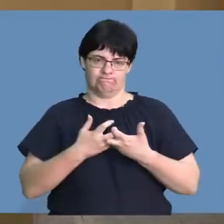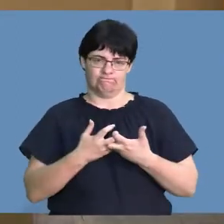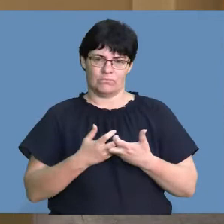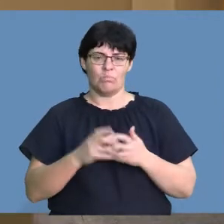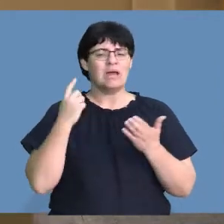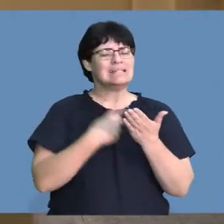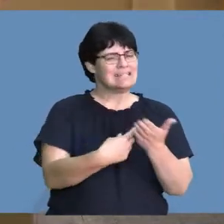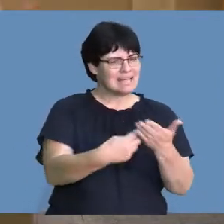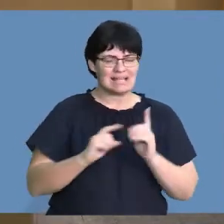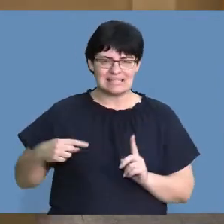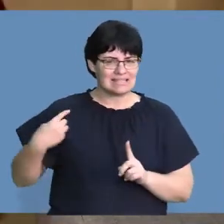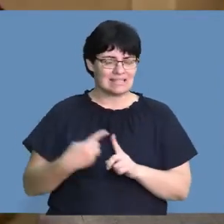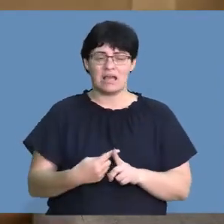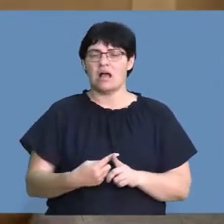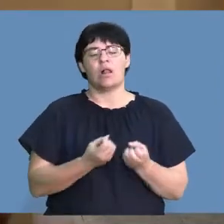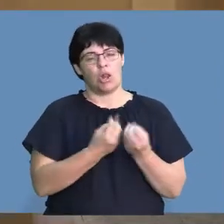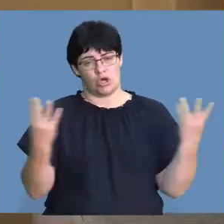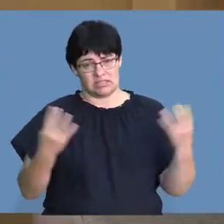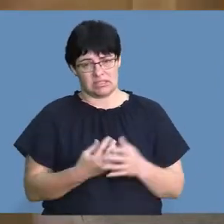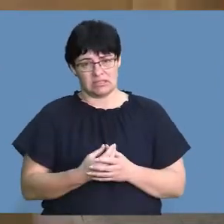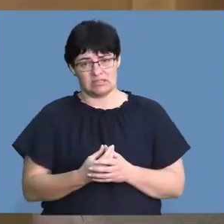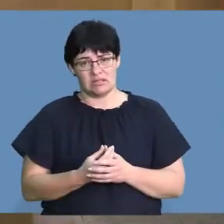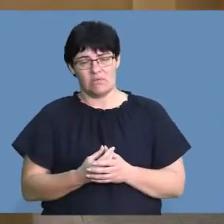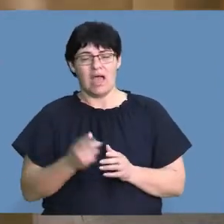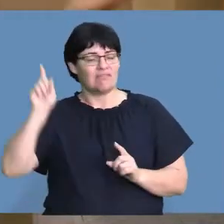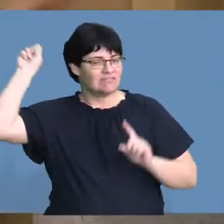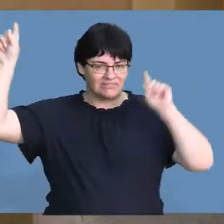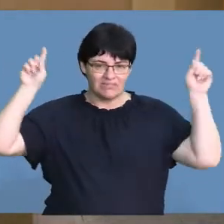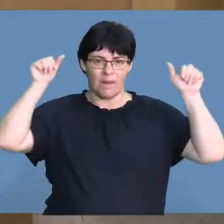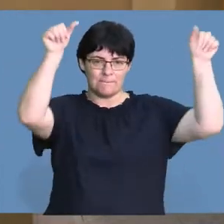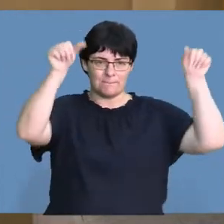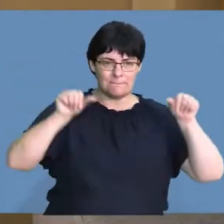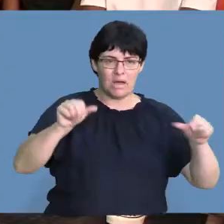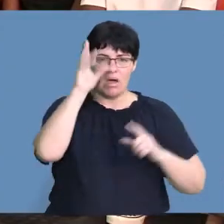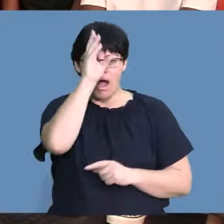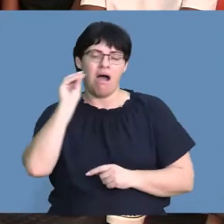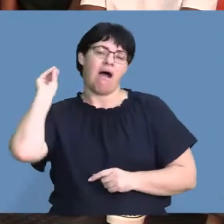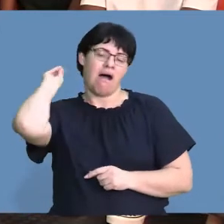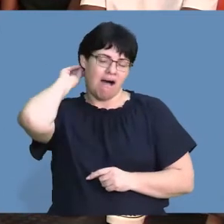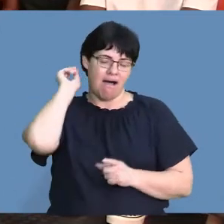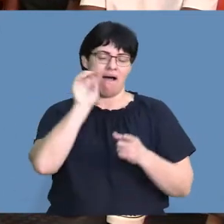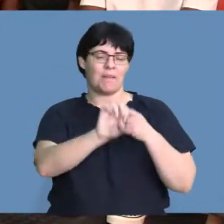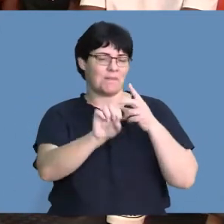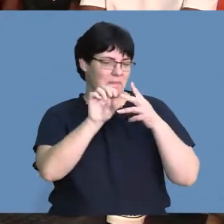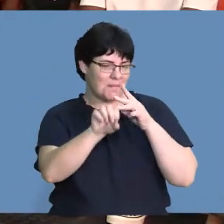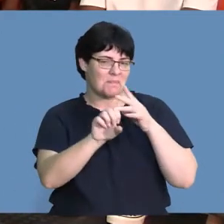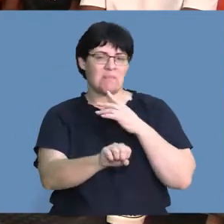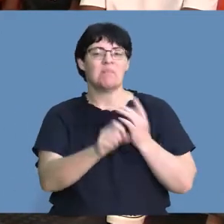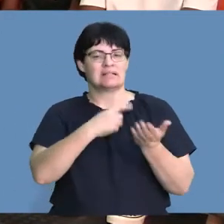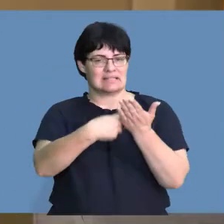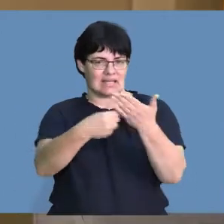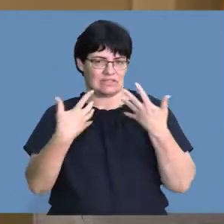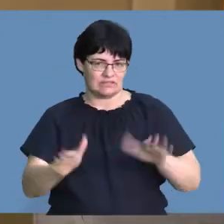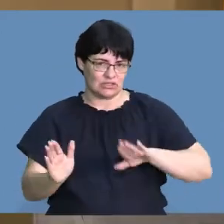discussed a lot of things over the last while. We've got a lot of things up behind us on the walls to remind us of the things that we've